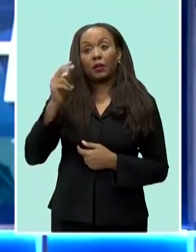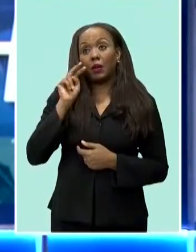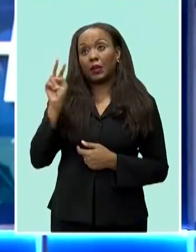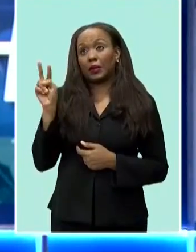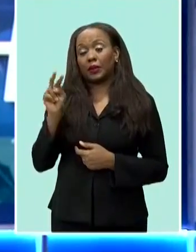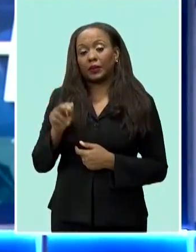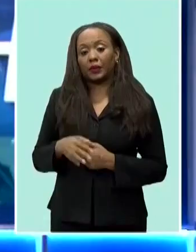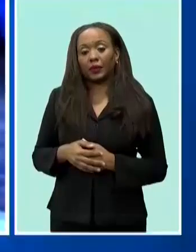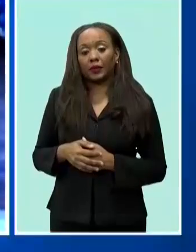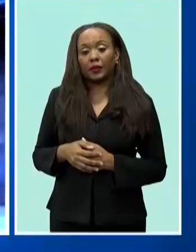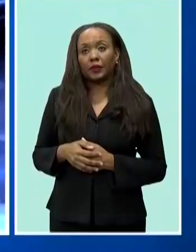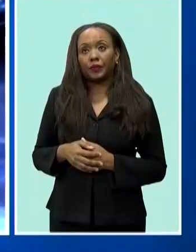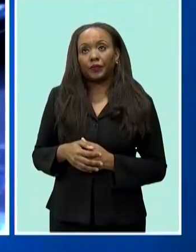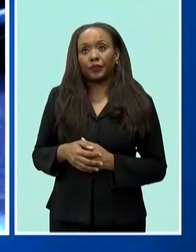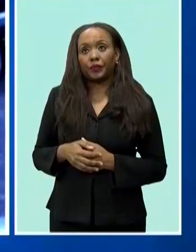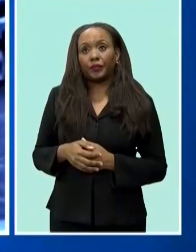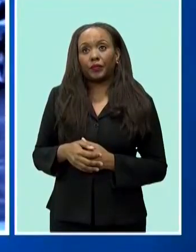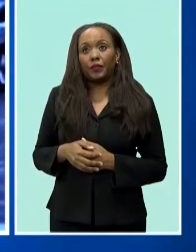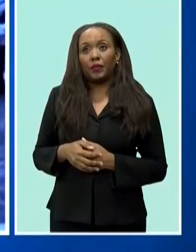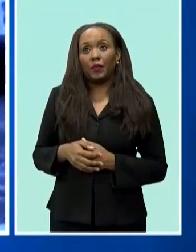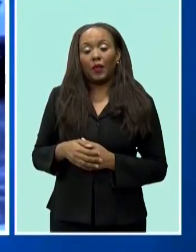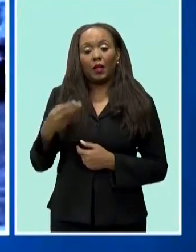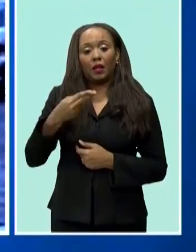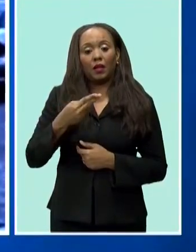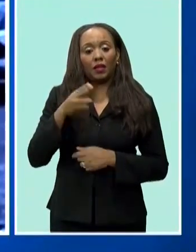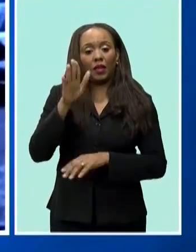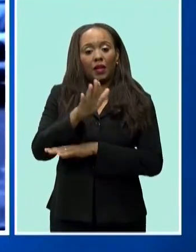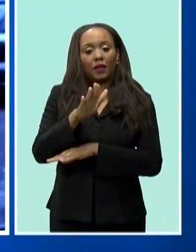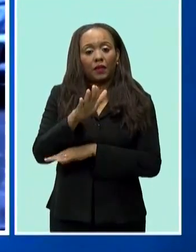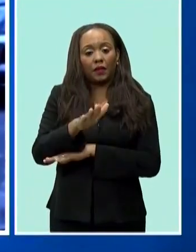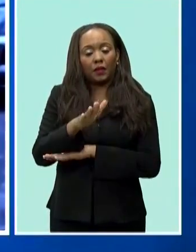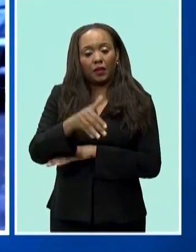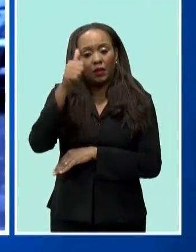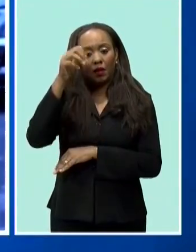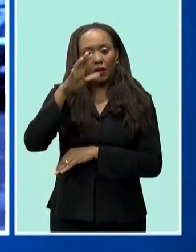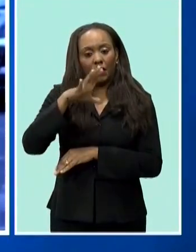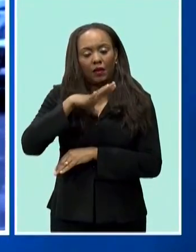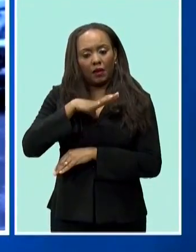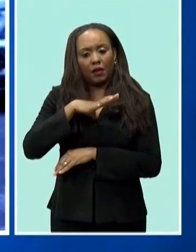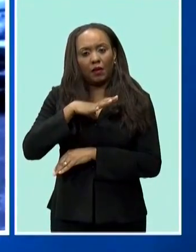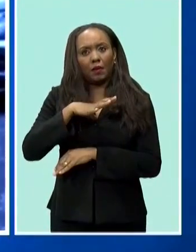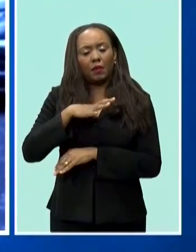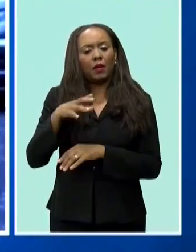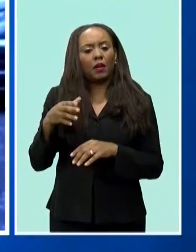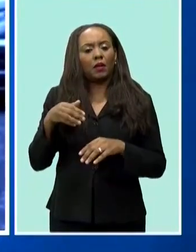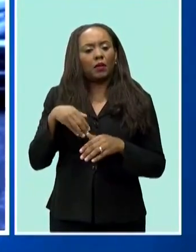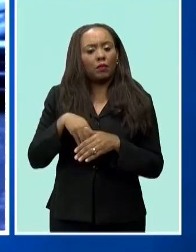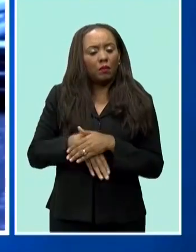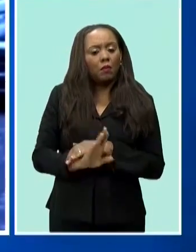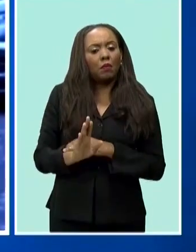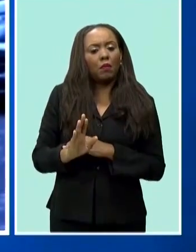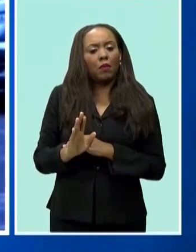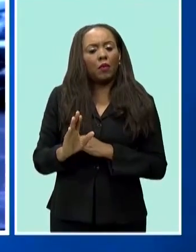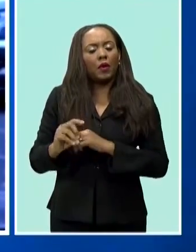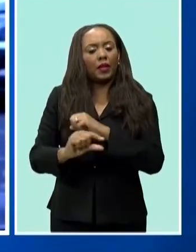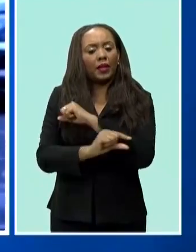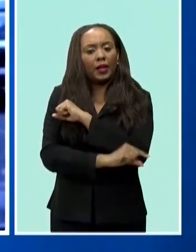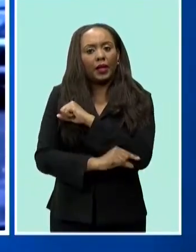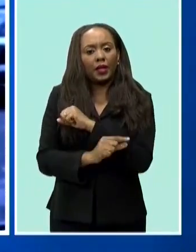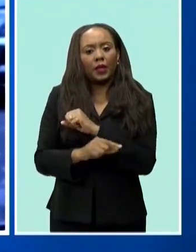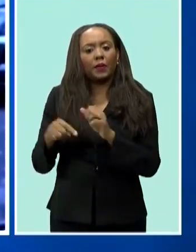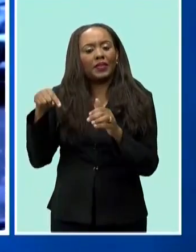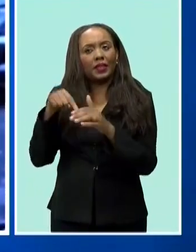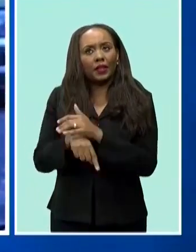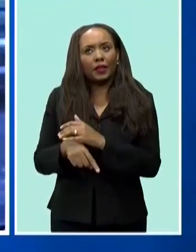TV. On Thursday afternoon, 72-year-old Deodat Prasad Ganga Prasad, originally of Wim, Quarantine Berbice, was killed when